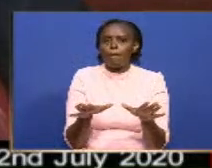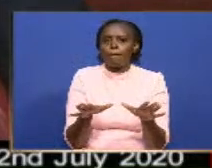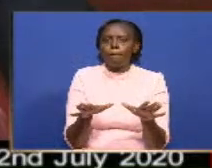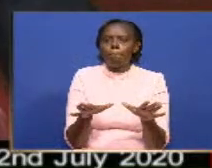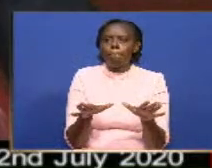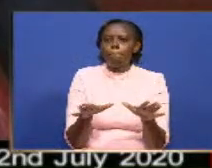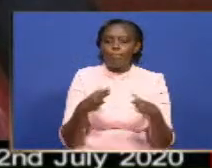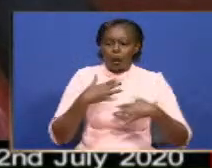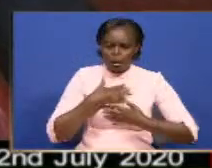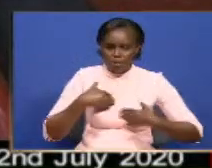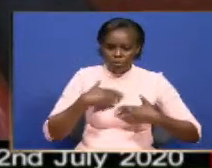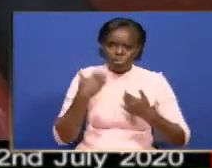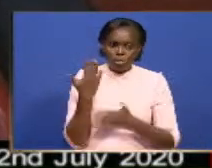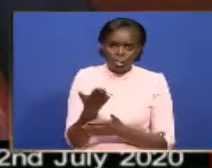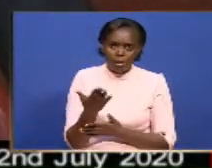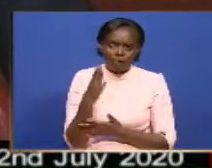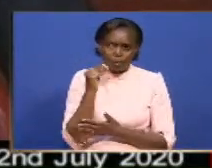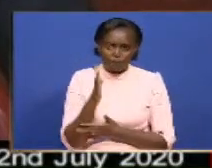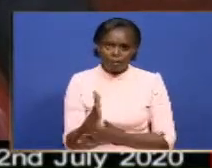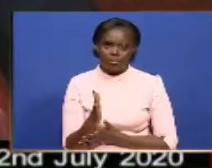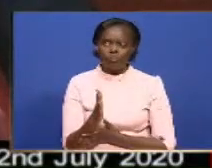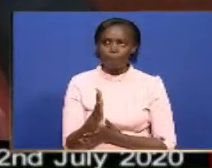a refugee. Honorable Speaker,